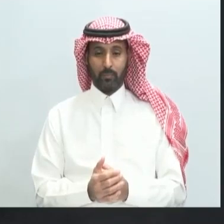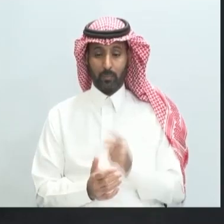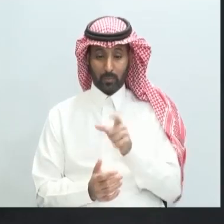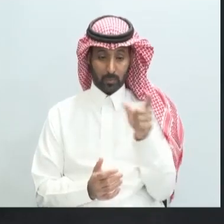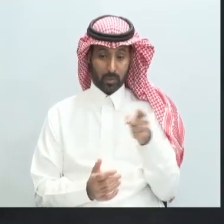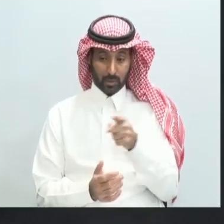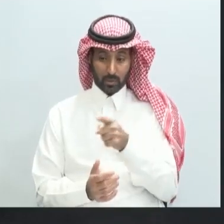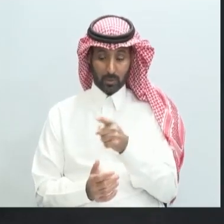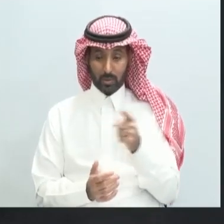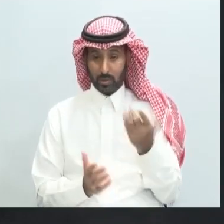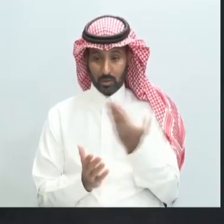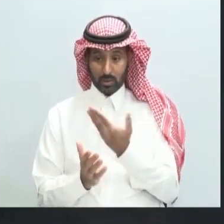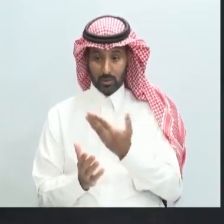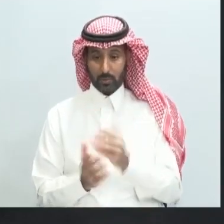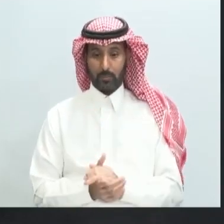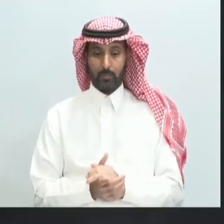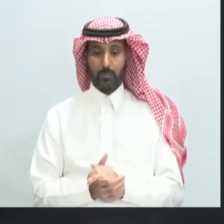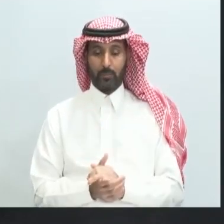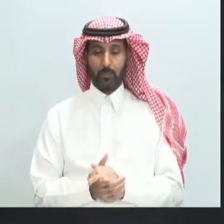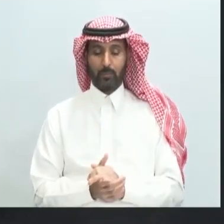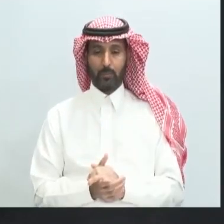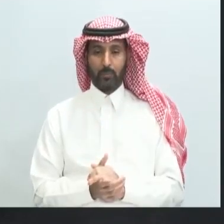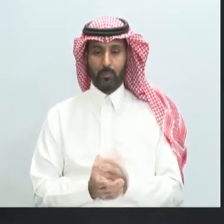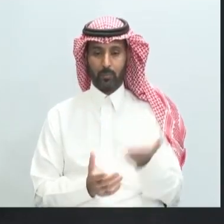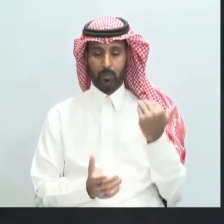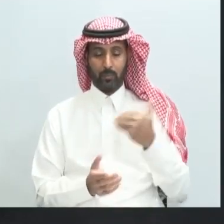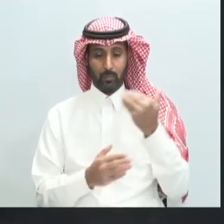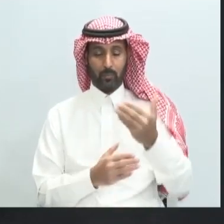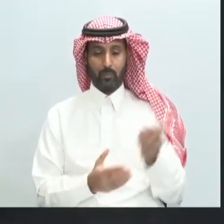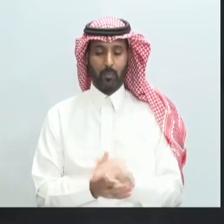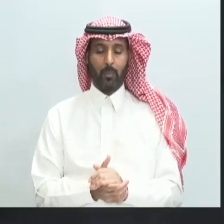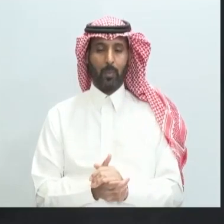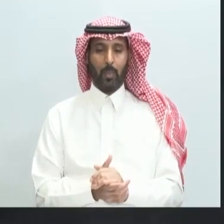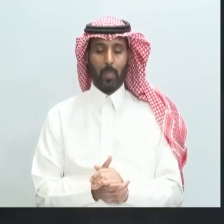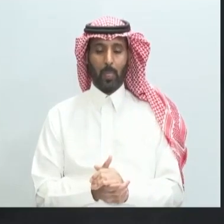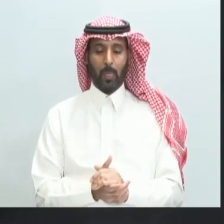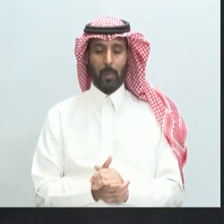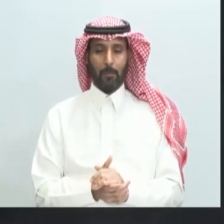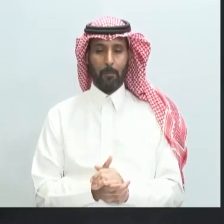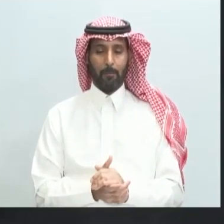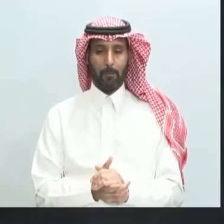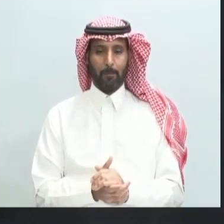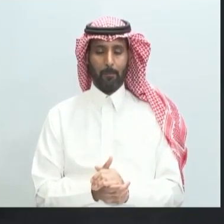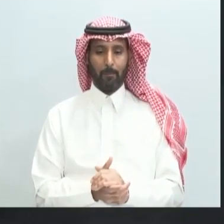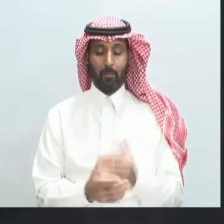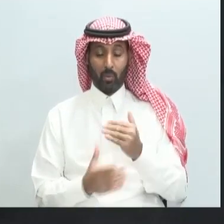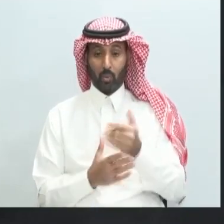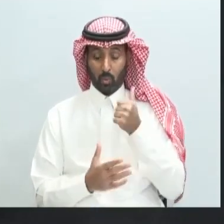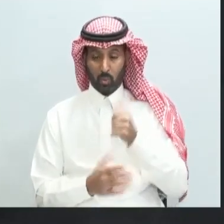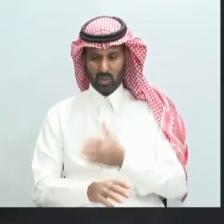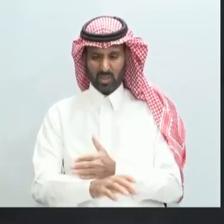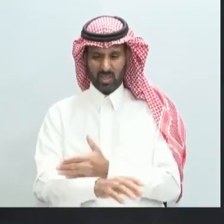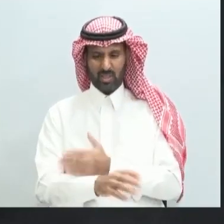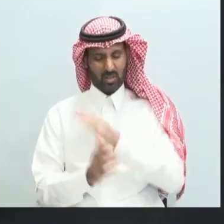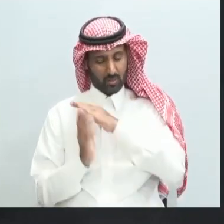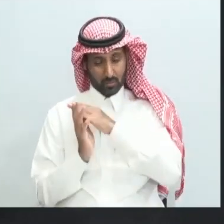pointing, and I would like you to read it after me. But before we do this, let's get to know what will happen if we are